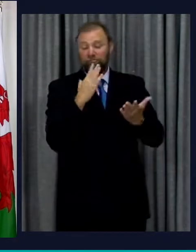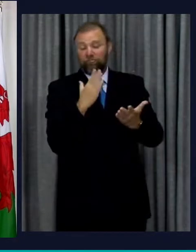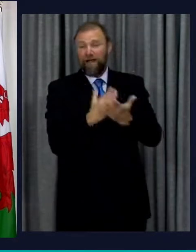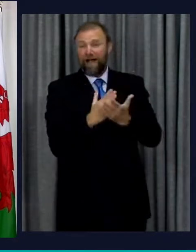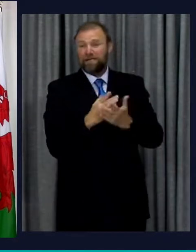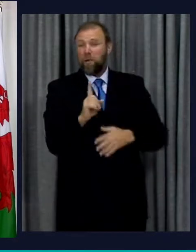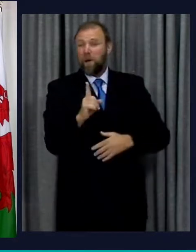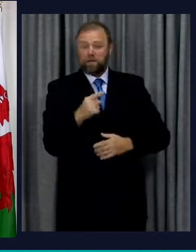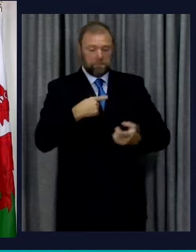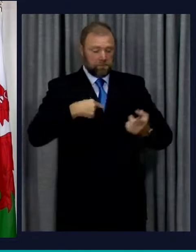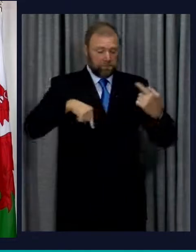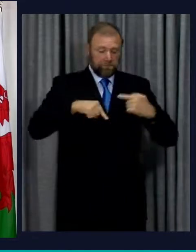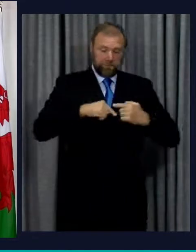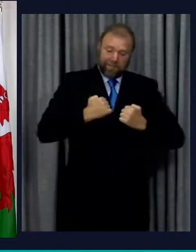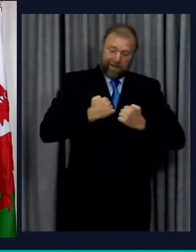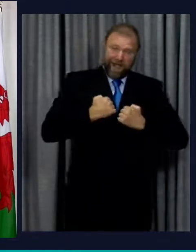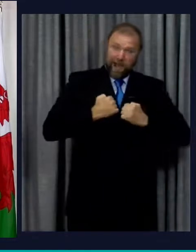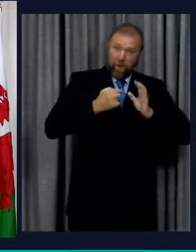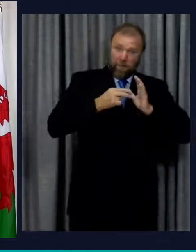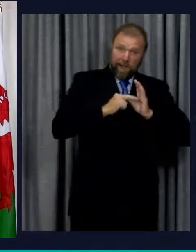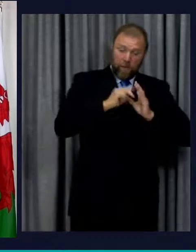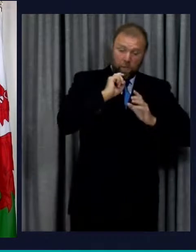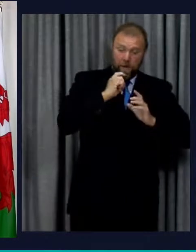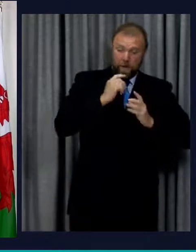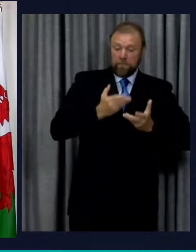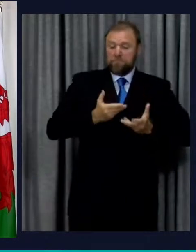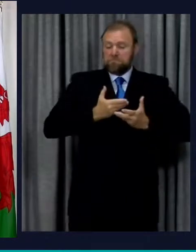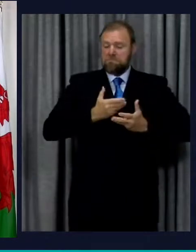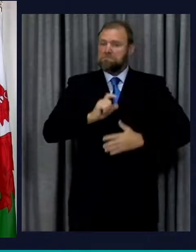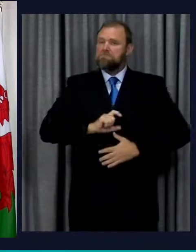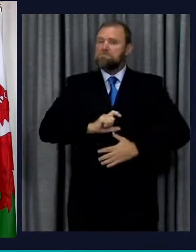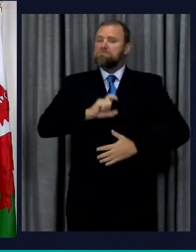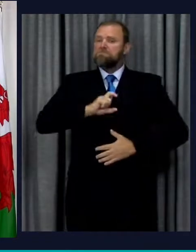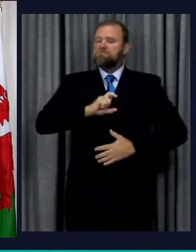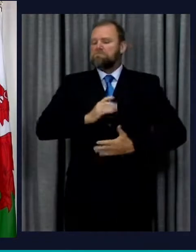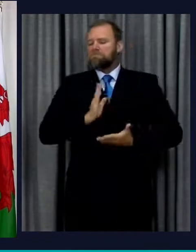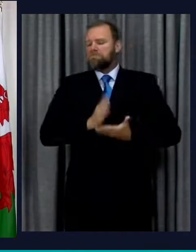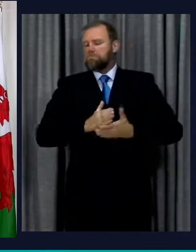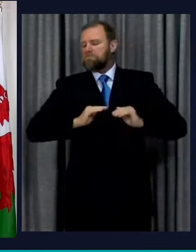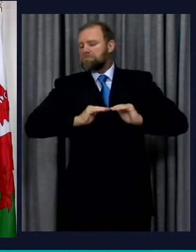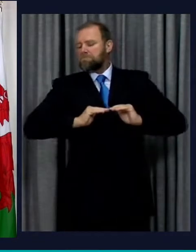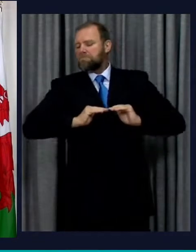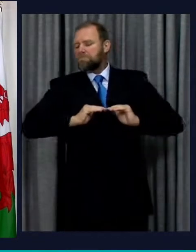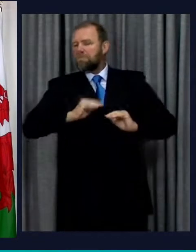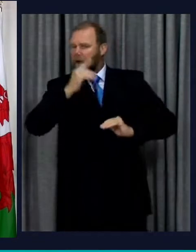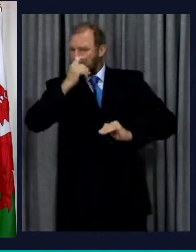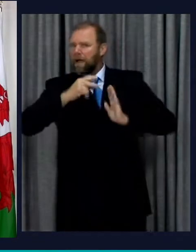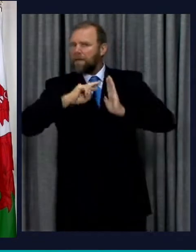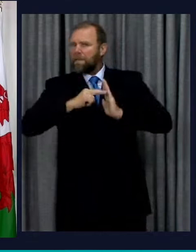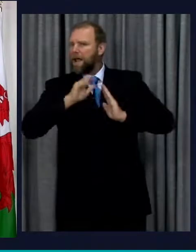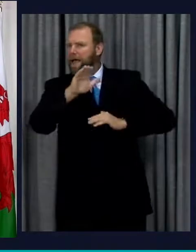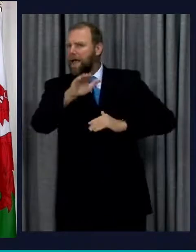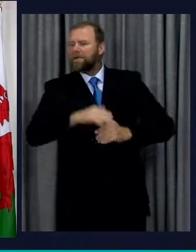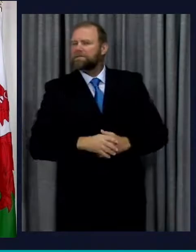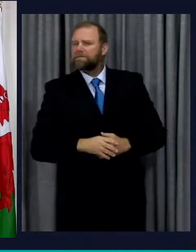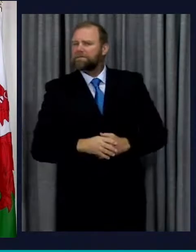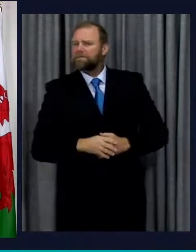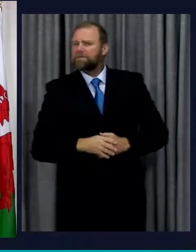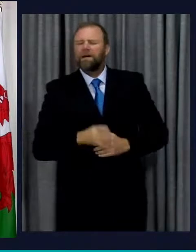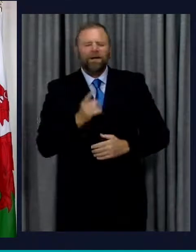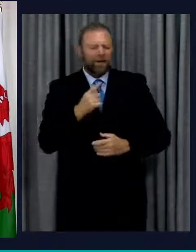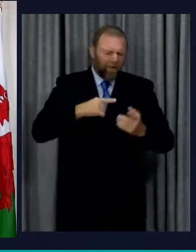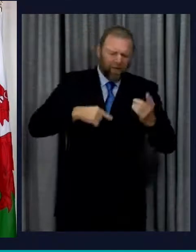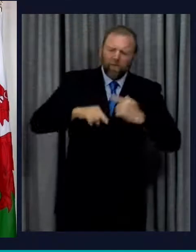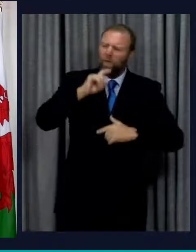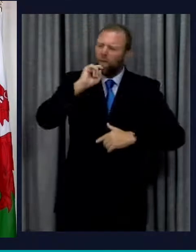plans will offer as much certainty as possible to help our businesses to plan ahead. We will pull every lever